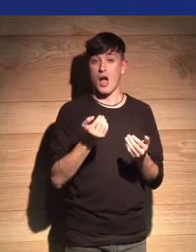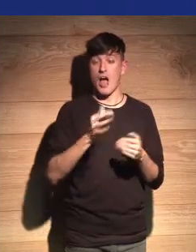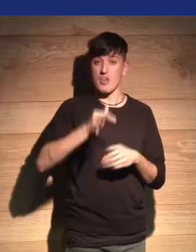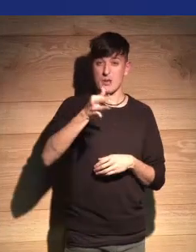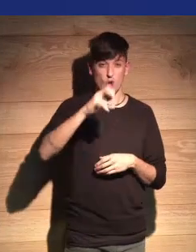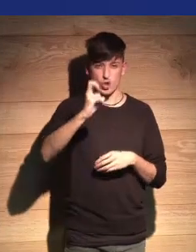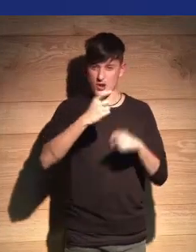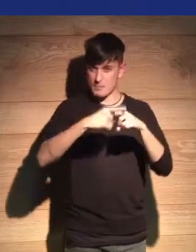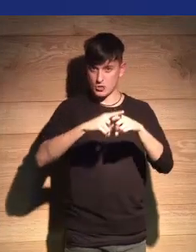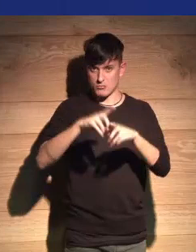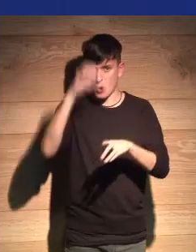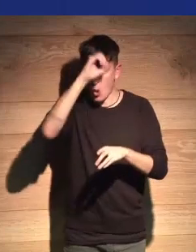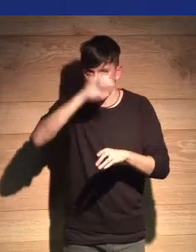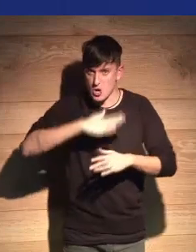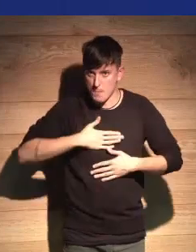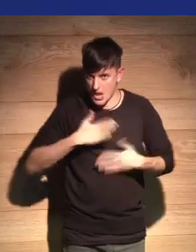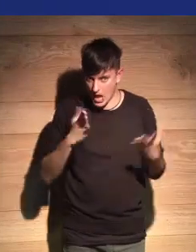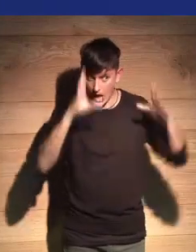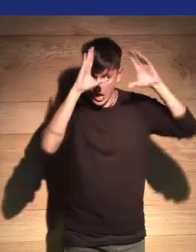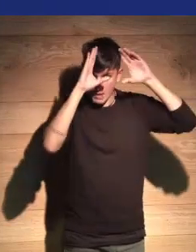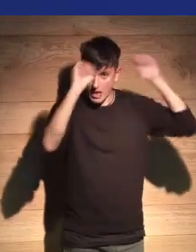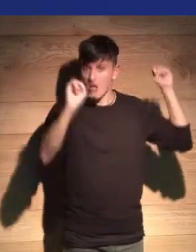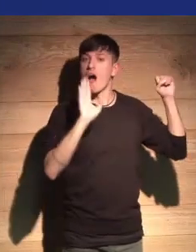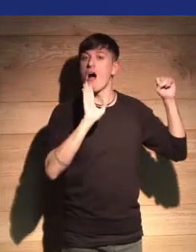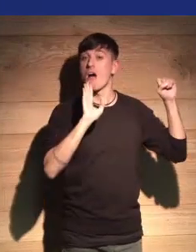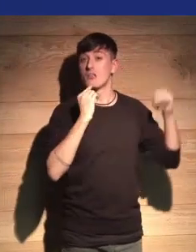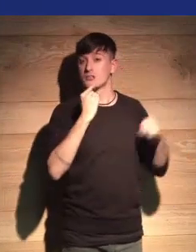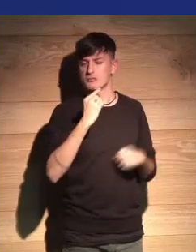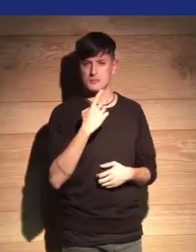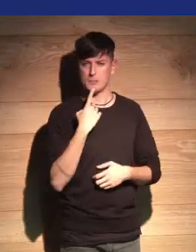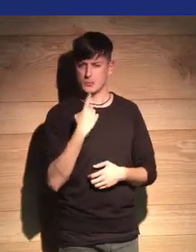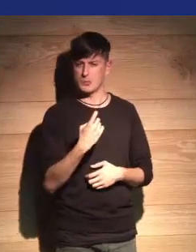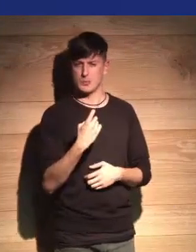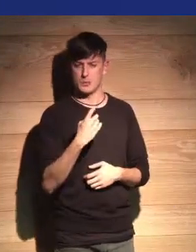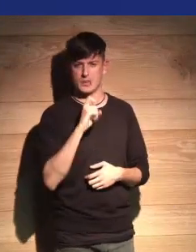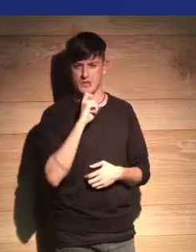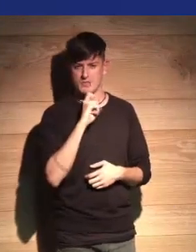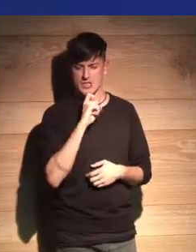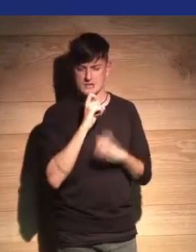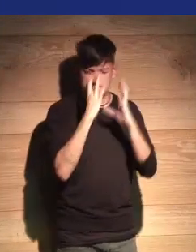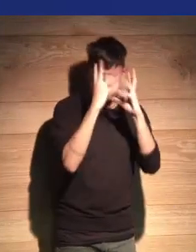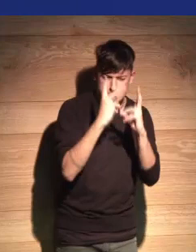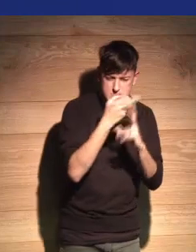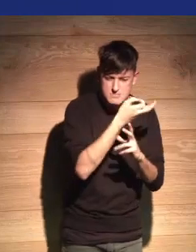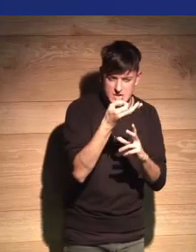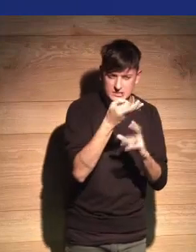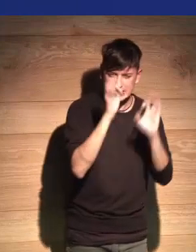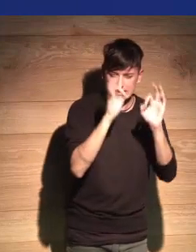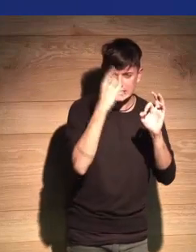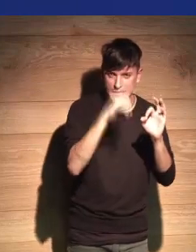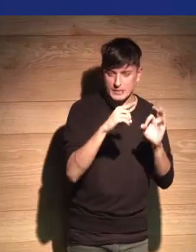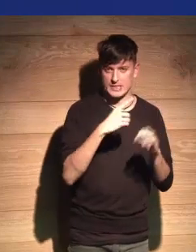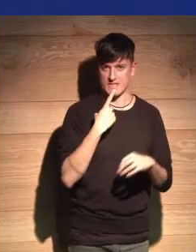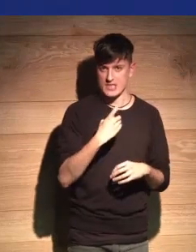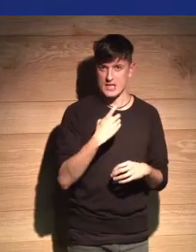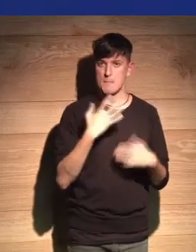and contributions to the social security system. And there's something else the ambassador mentioned, something that is difficult to